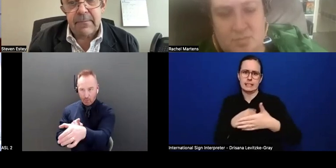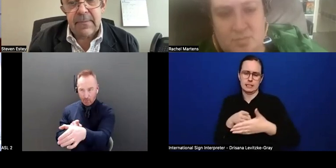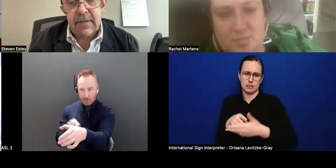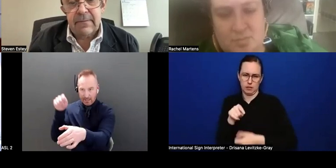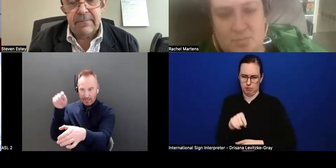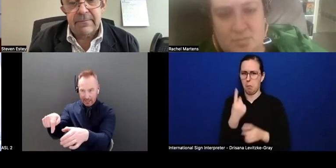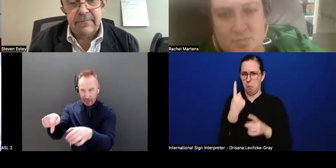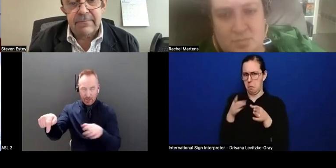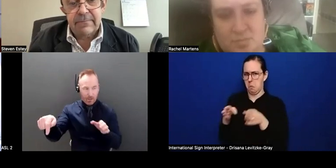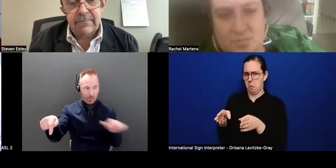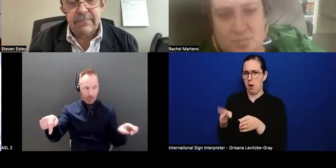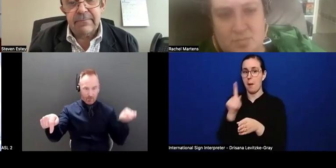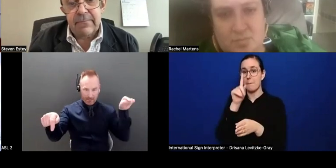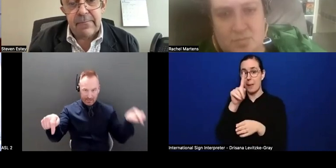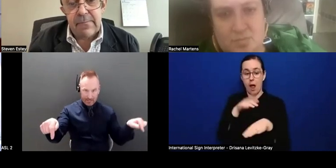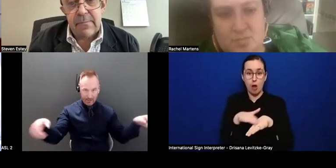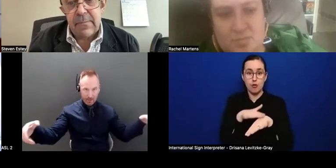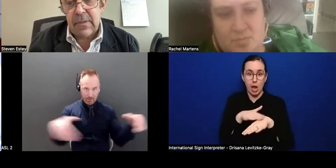and confirm.